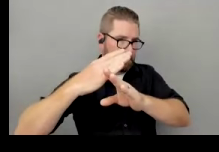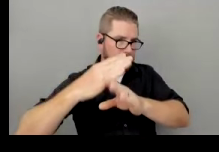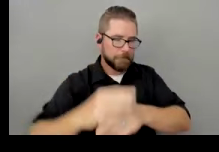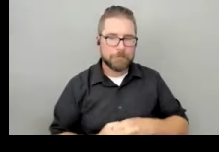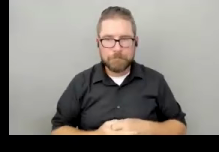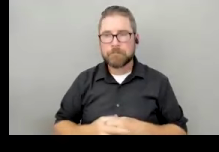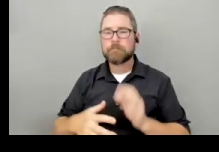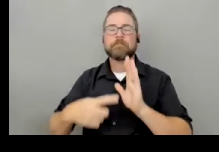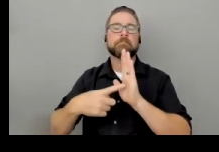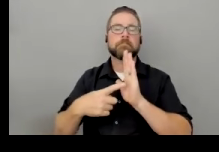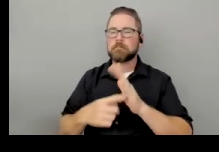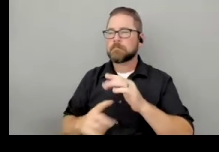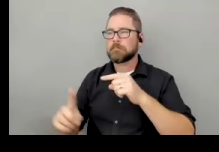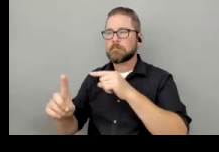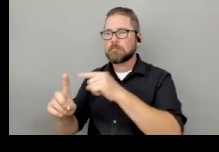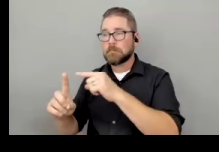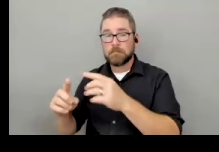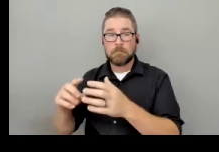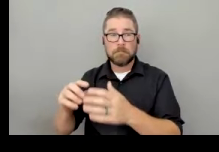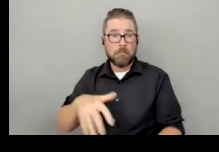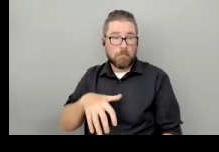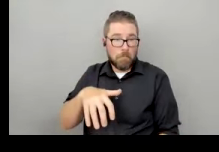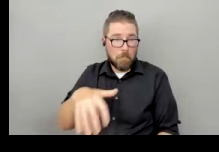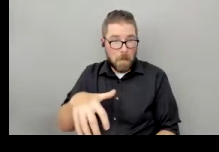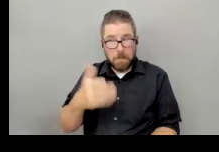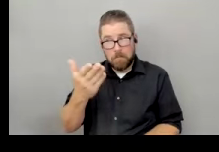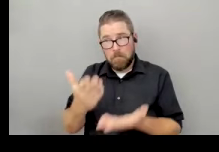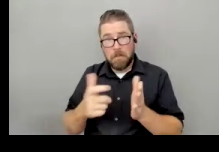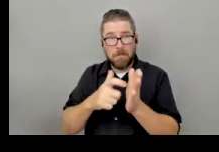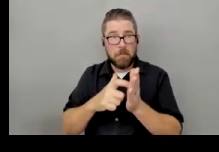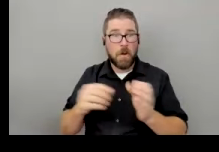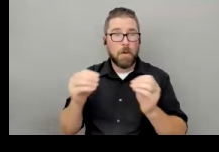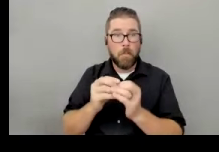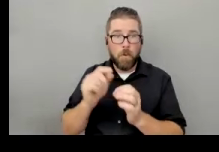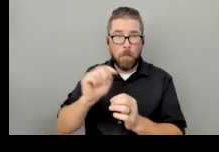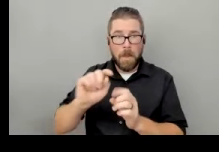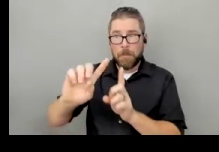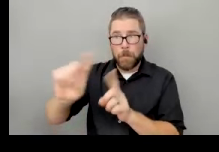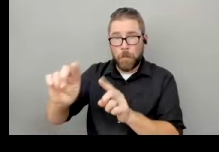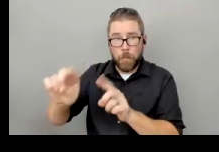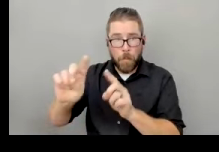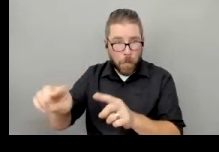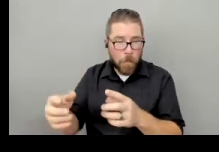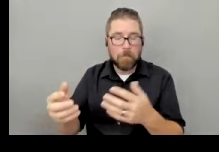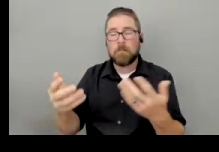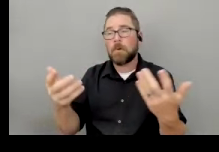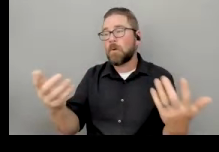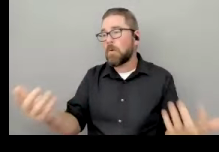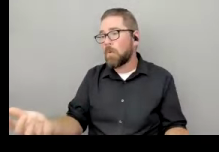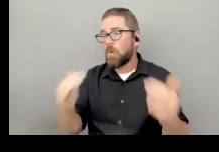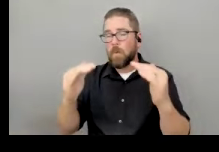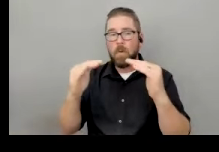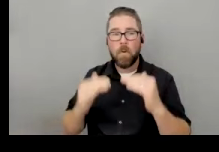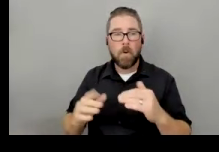pregnant requires extra restroom breaks, or a student who is being threatened needs a police